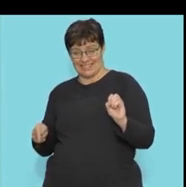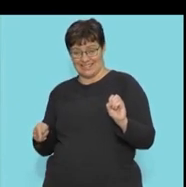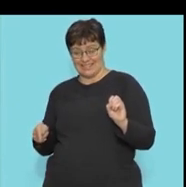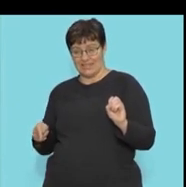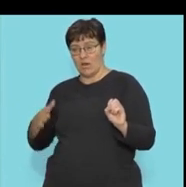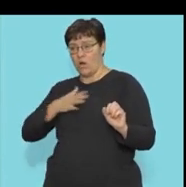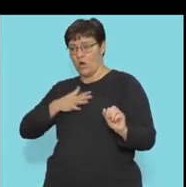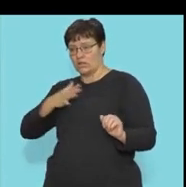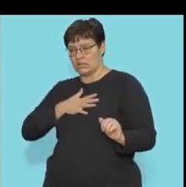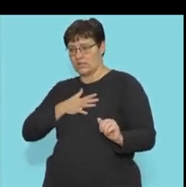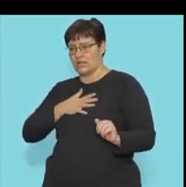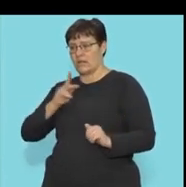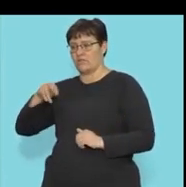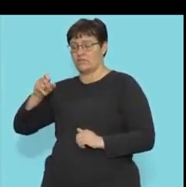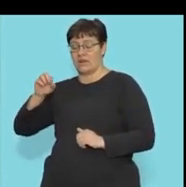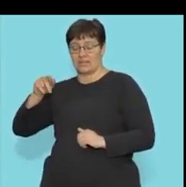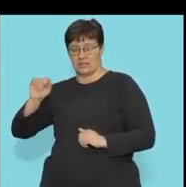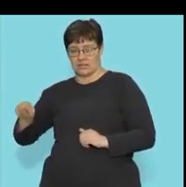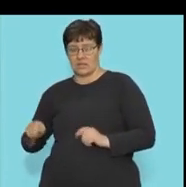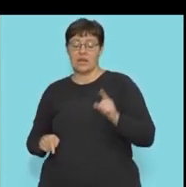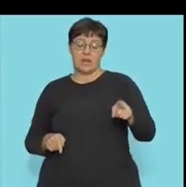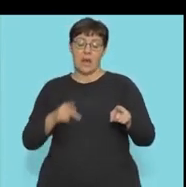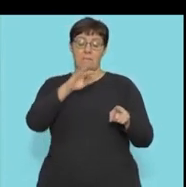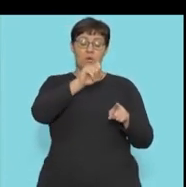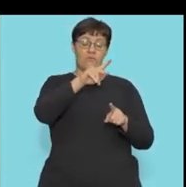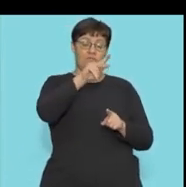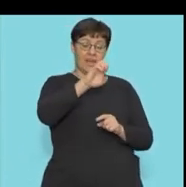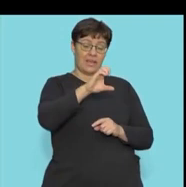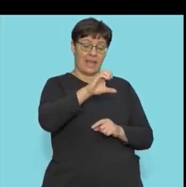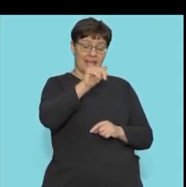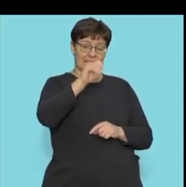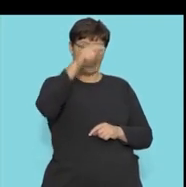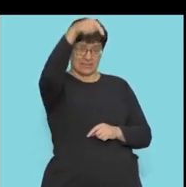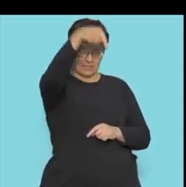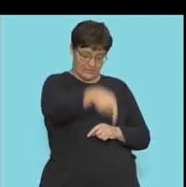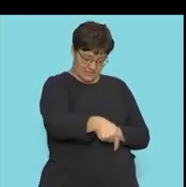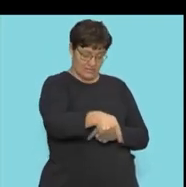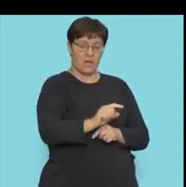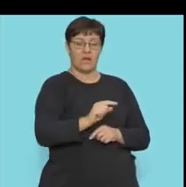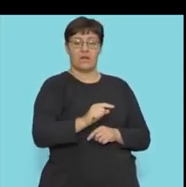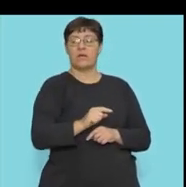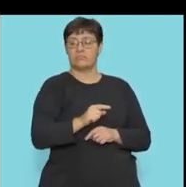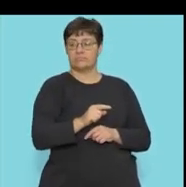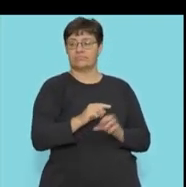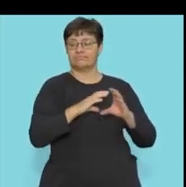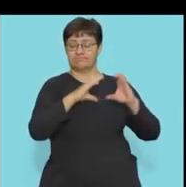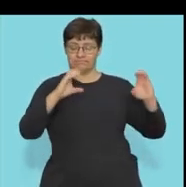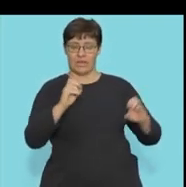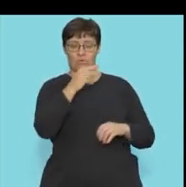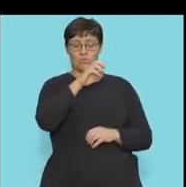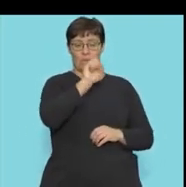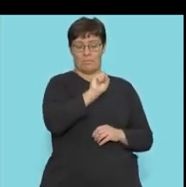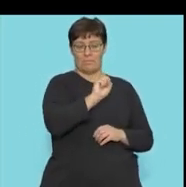step, and the 2 pyruvic acid molecules now move into the first step of the Krebs